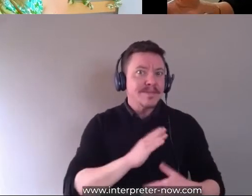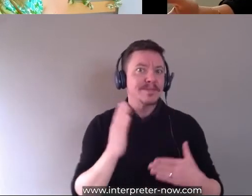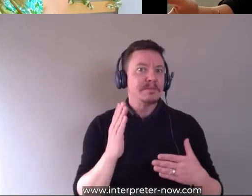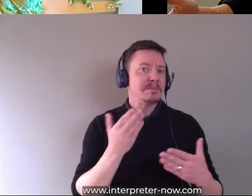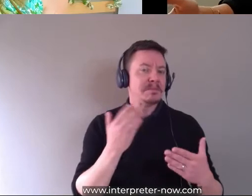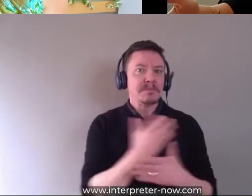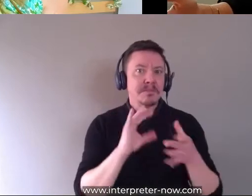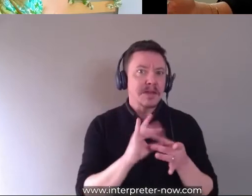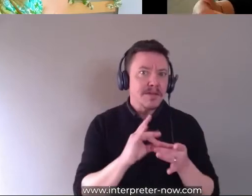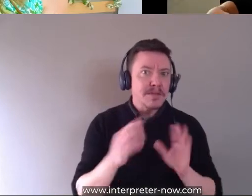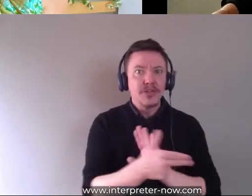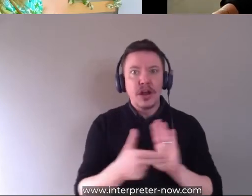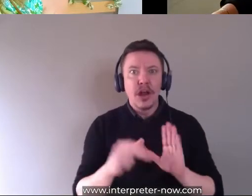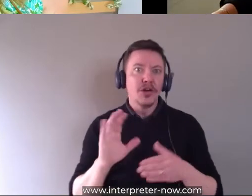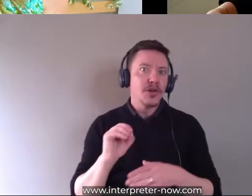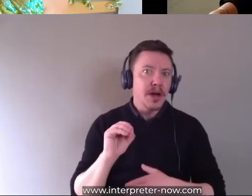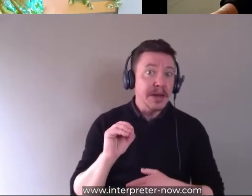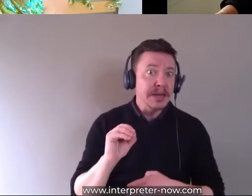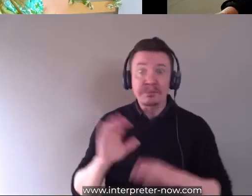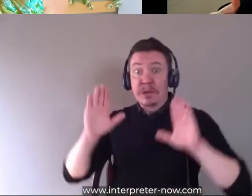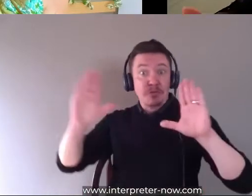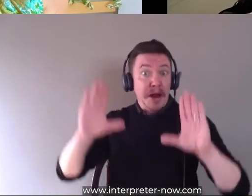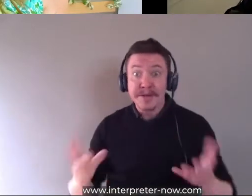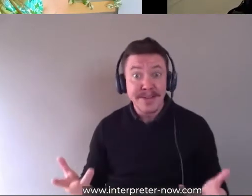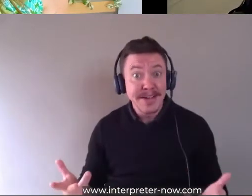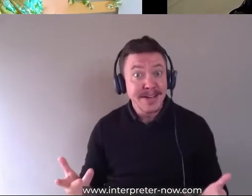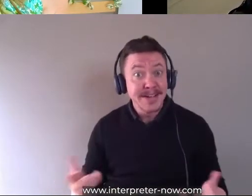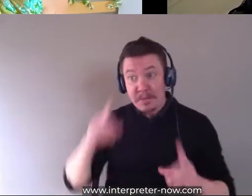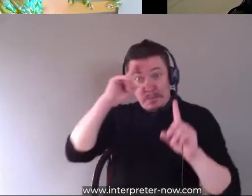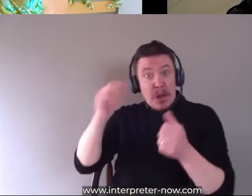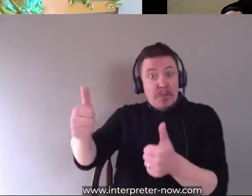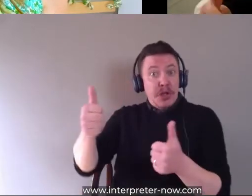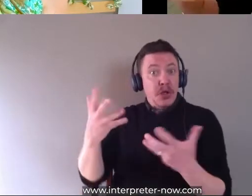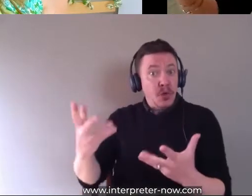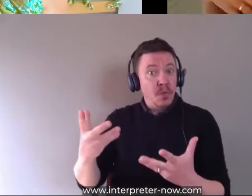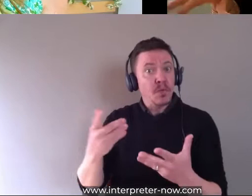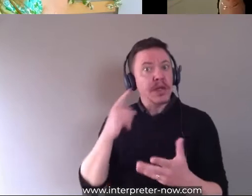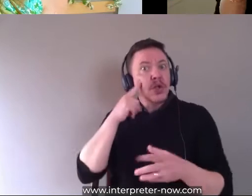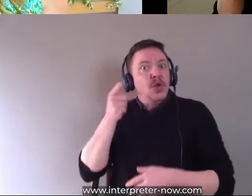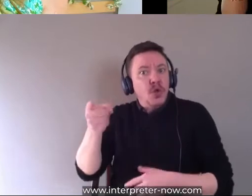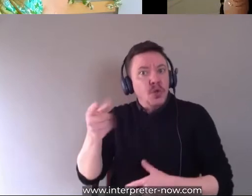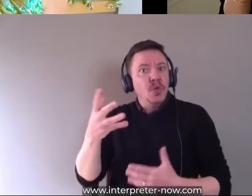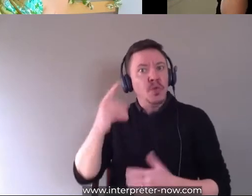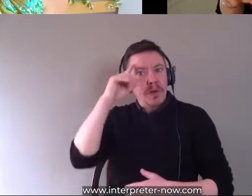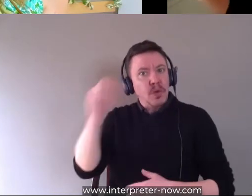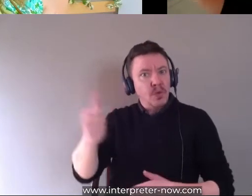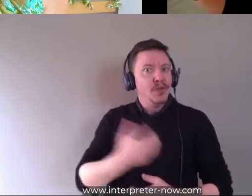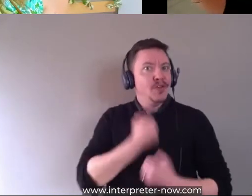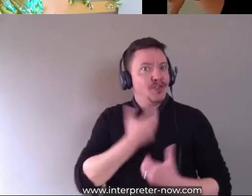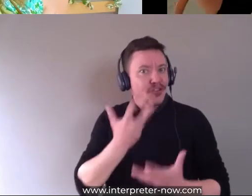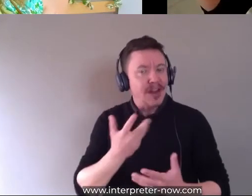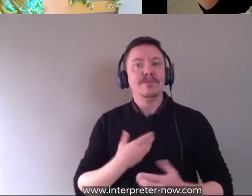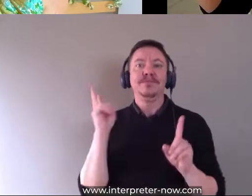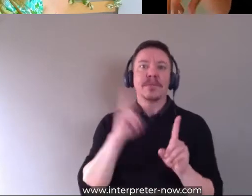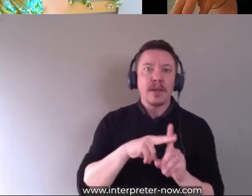company or a logo, great. That's what you want to share with me, right? And so all of our applications come in, they go through